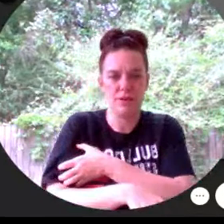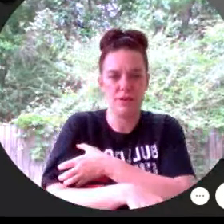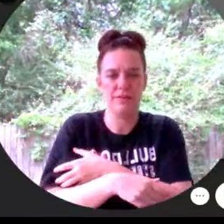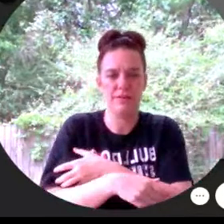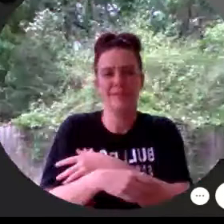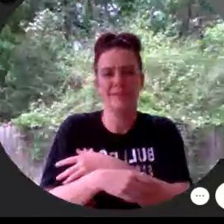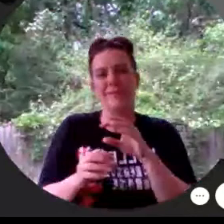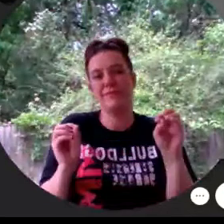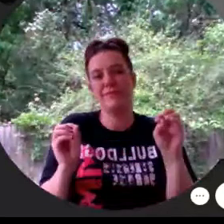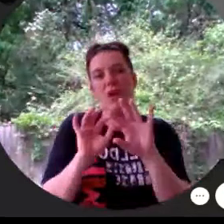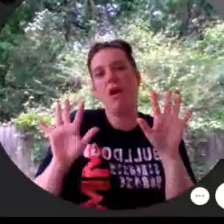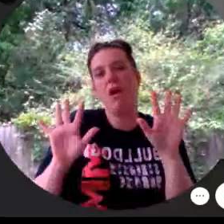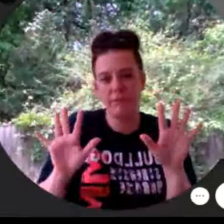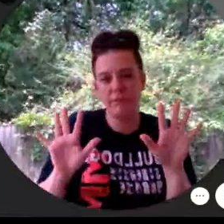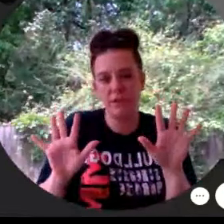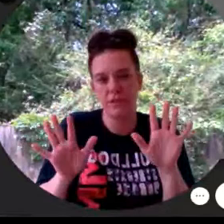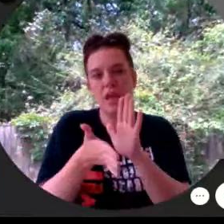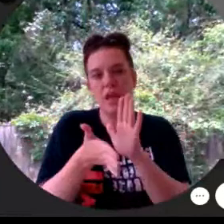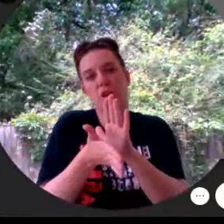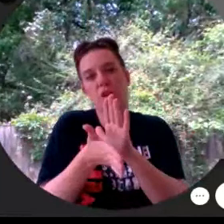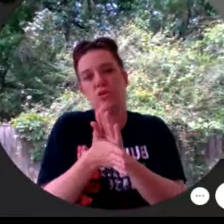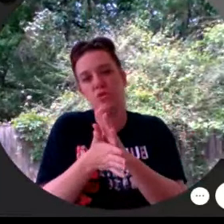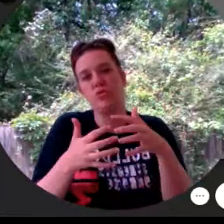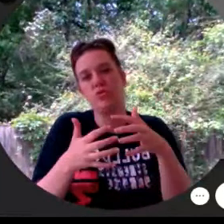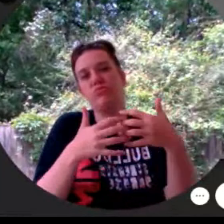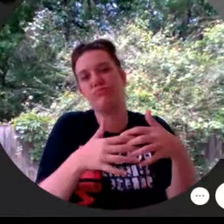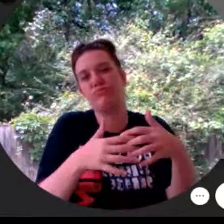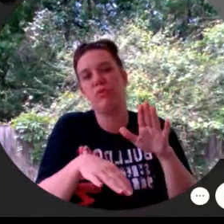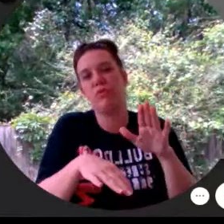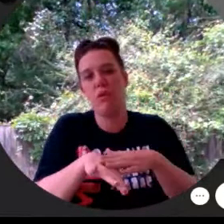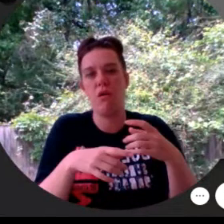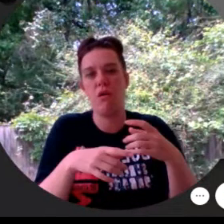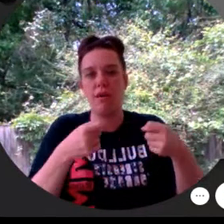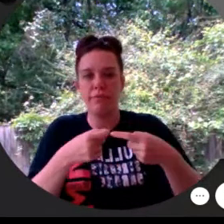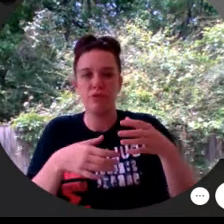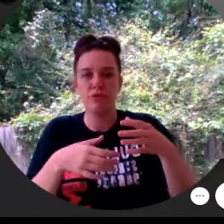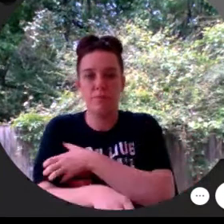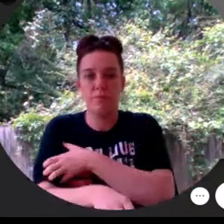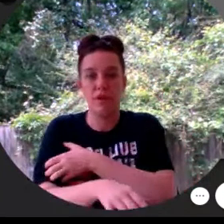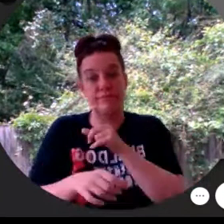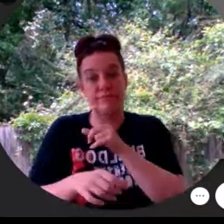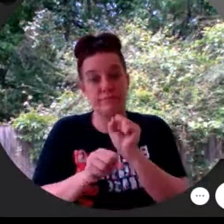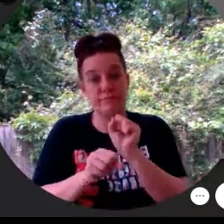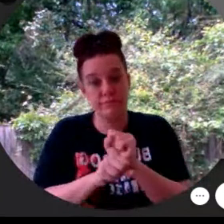mean, obviously, the school runs on electrical power, literally.